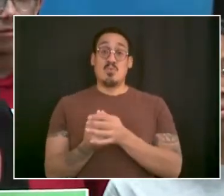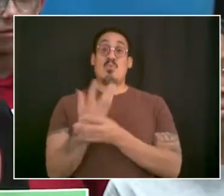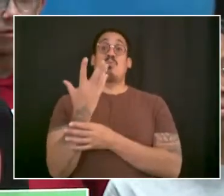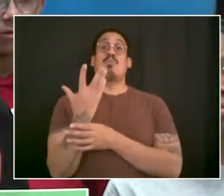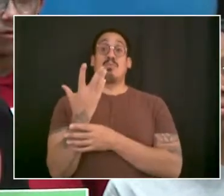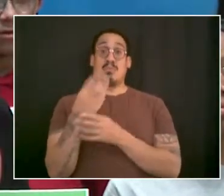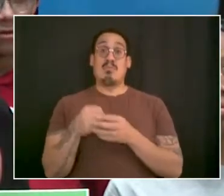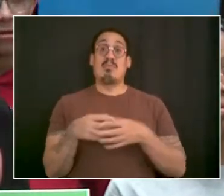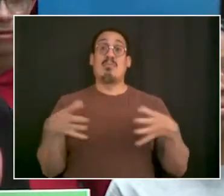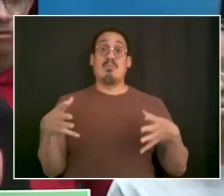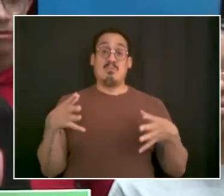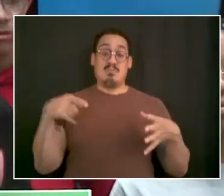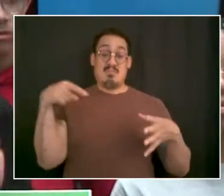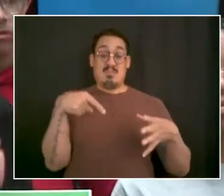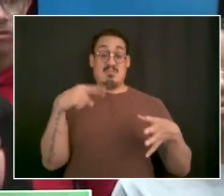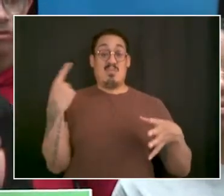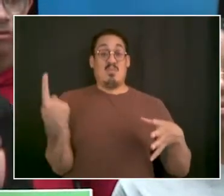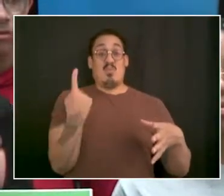along